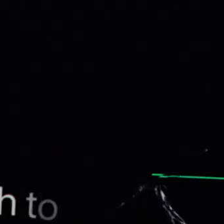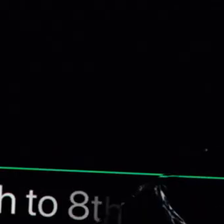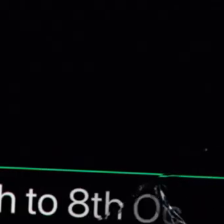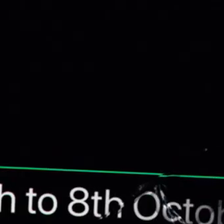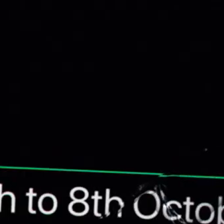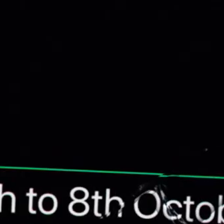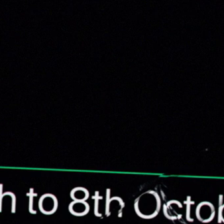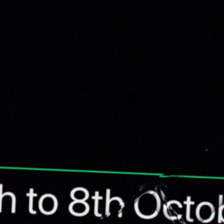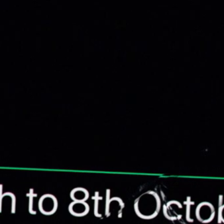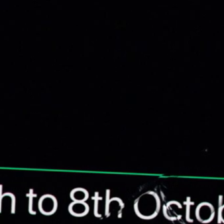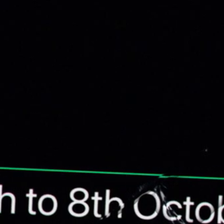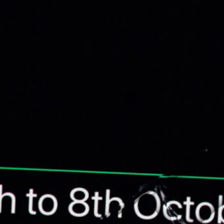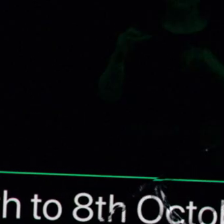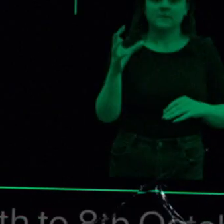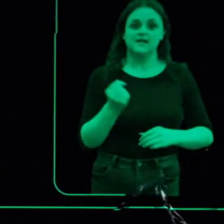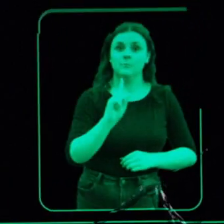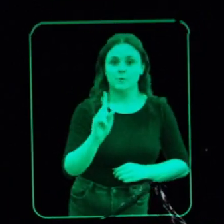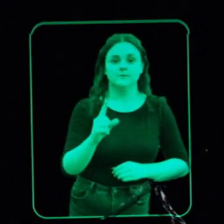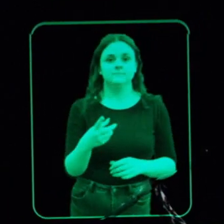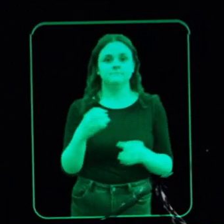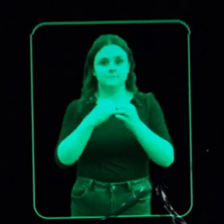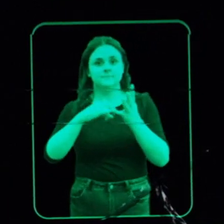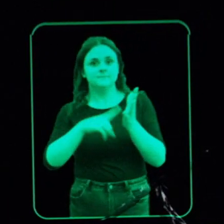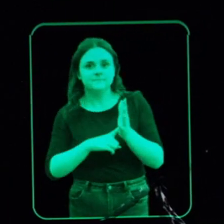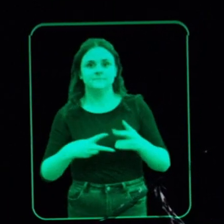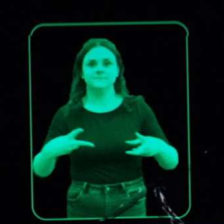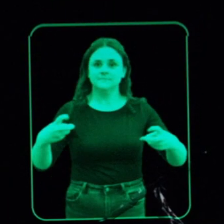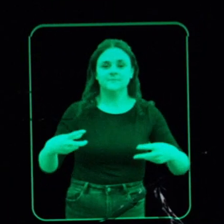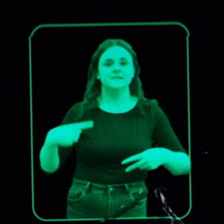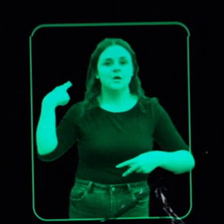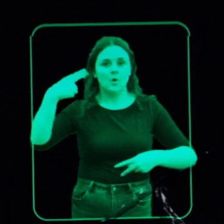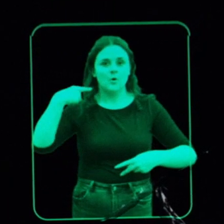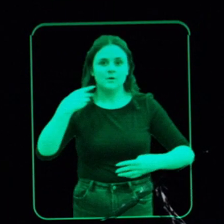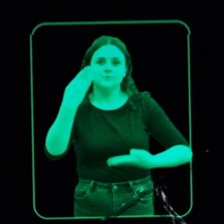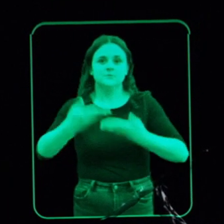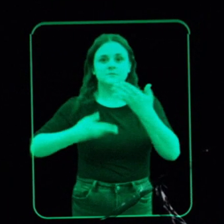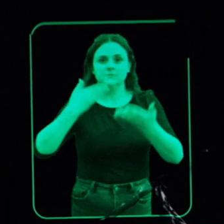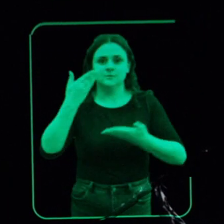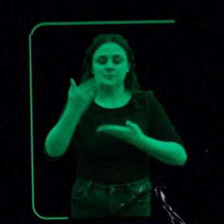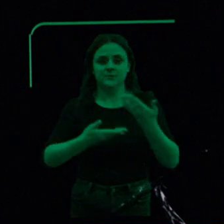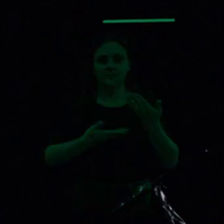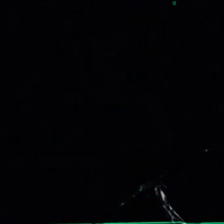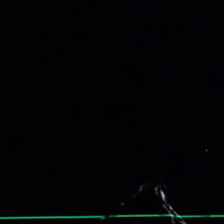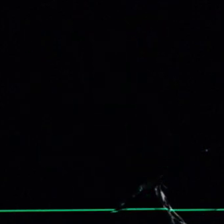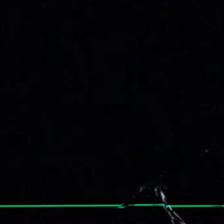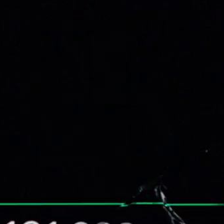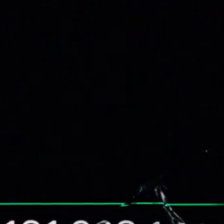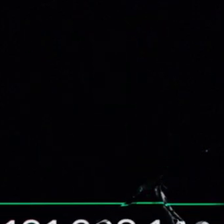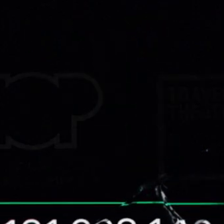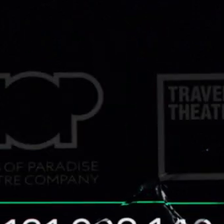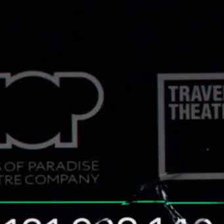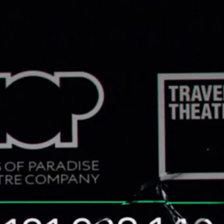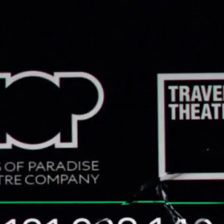5th to 8th October, Edinburgh. All performances have British Sign Language, captions and audio description. For tickets,